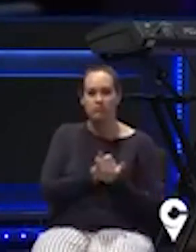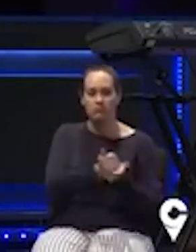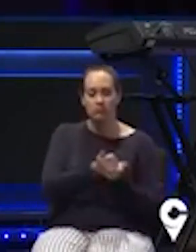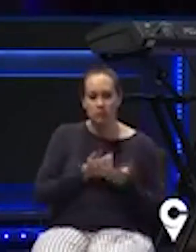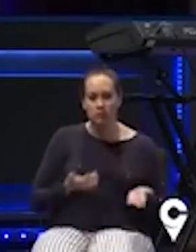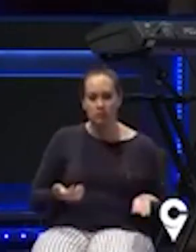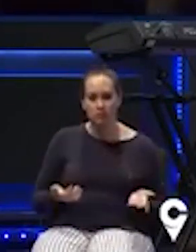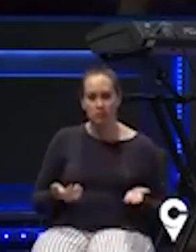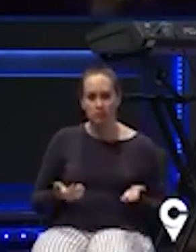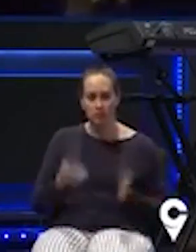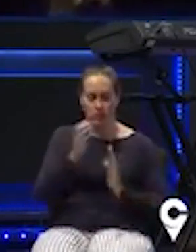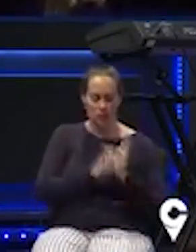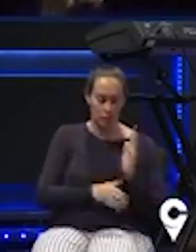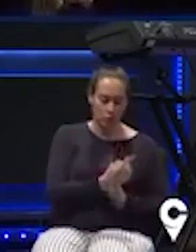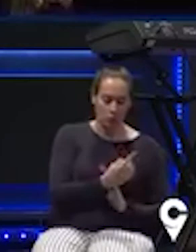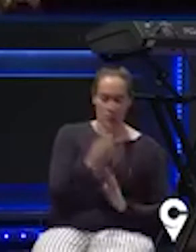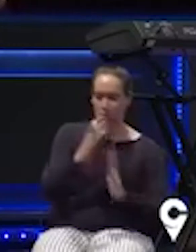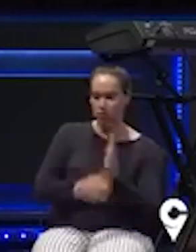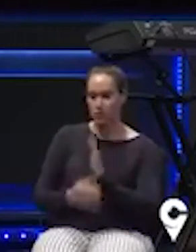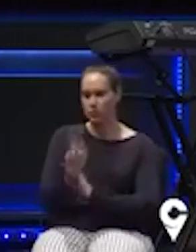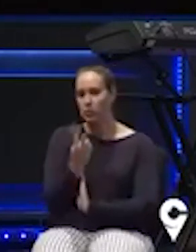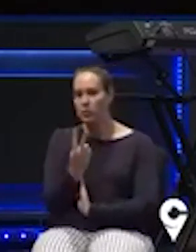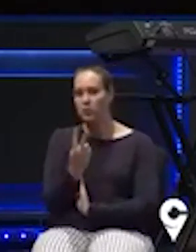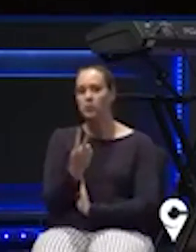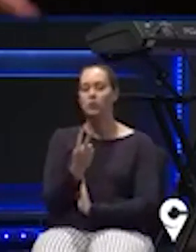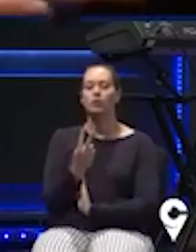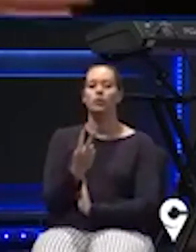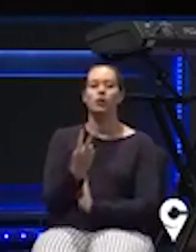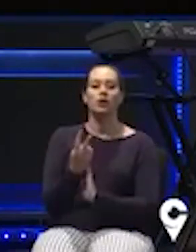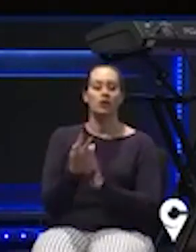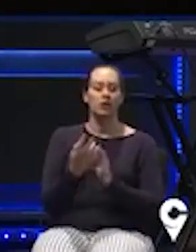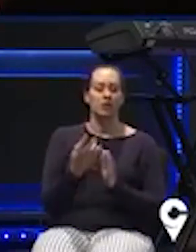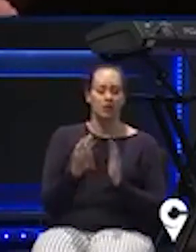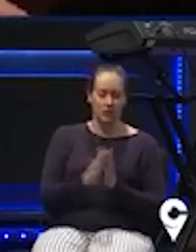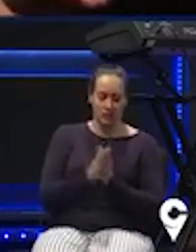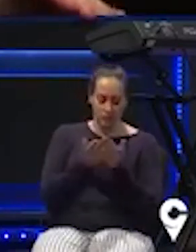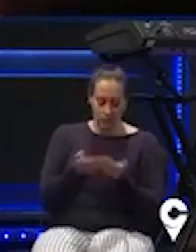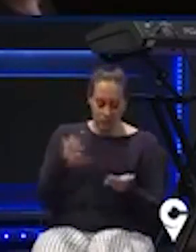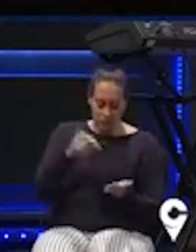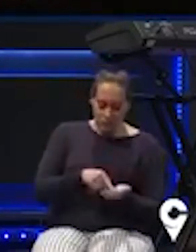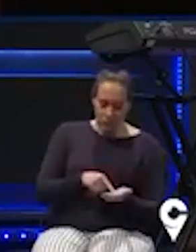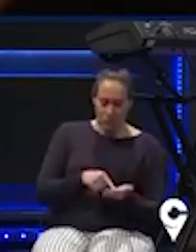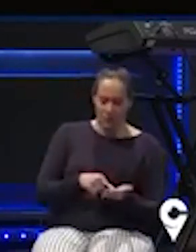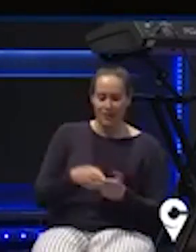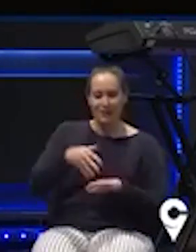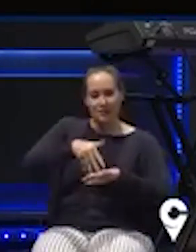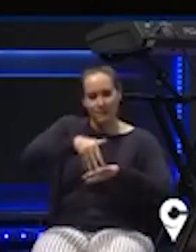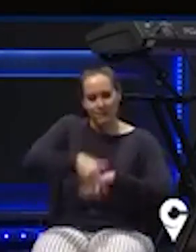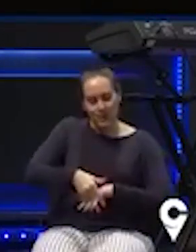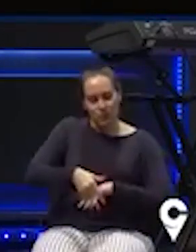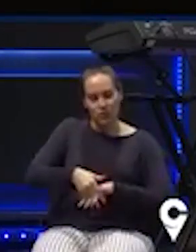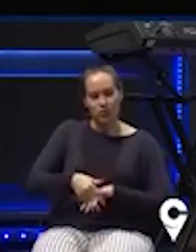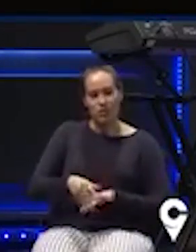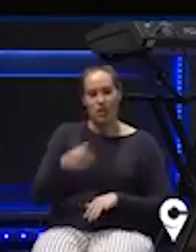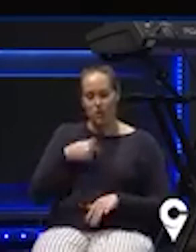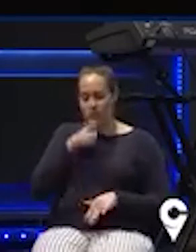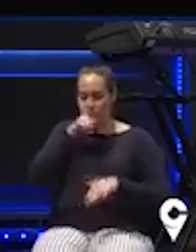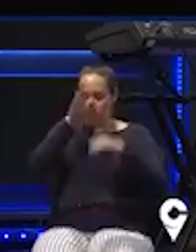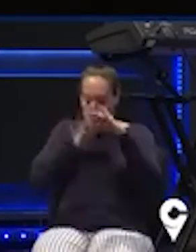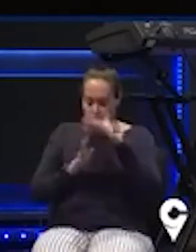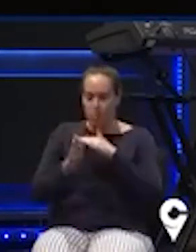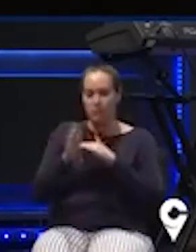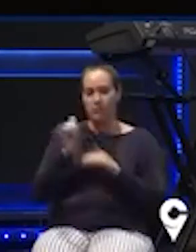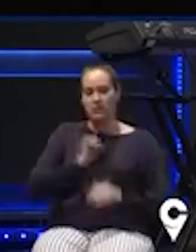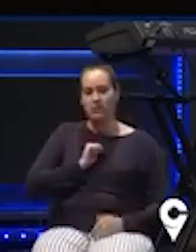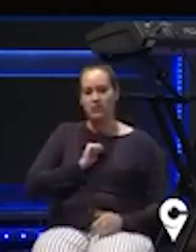happening from chapter 1 to chapter 2 that fills out through the rest of this book is based on the foundation of I will humble myself before the Lord.